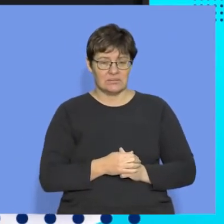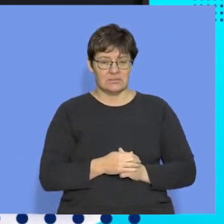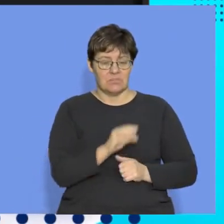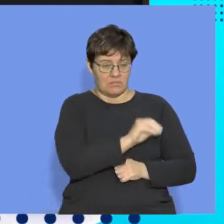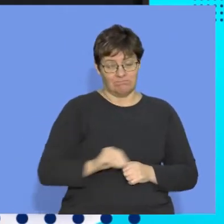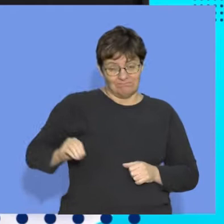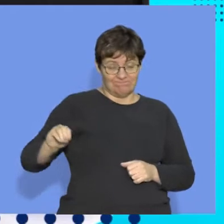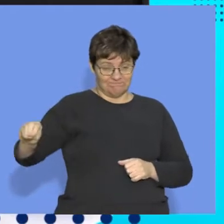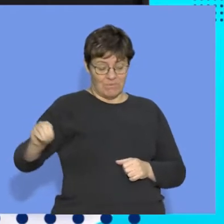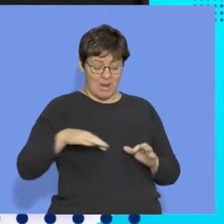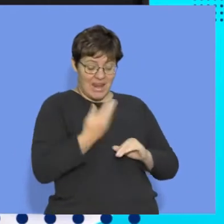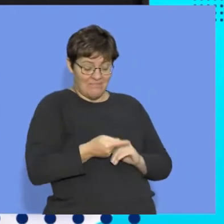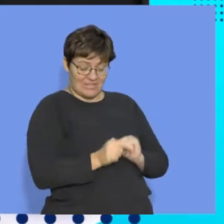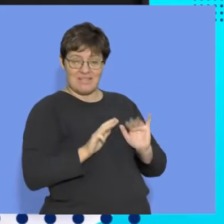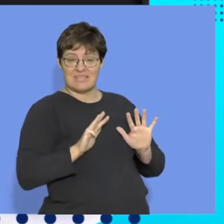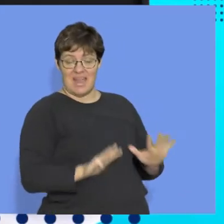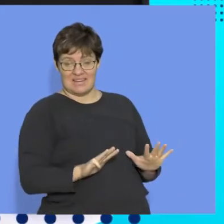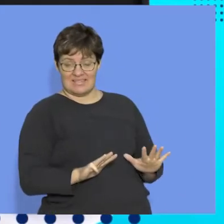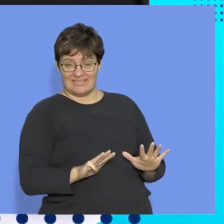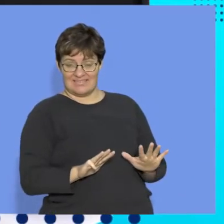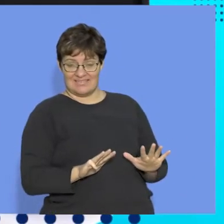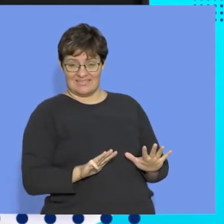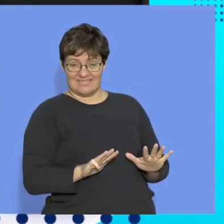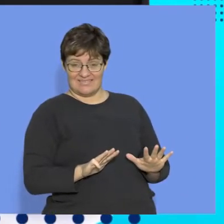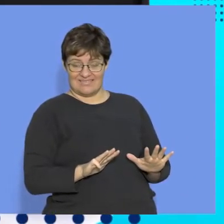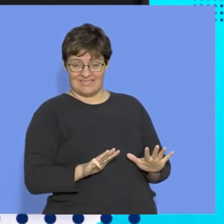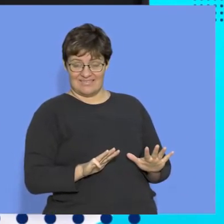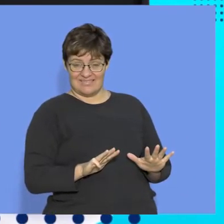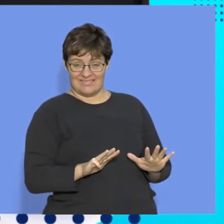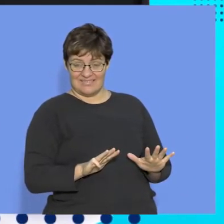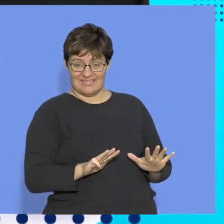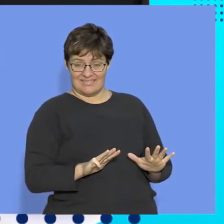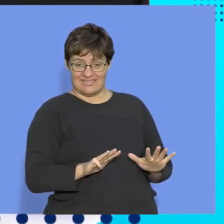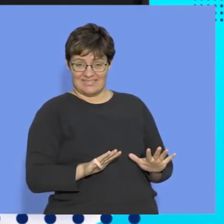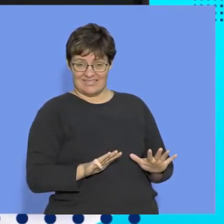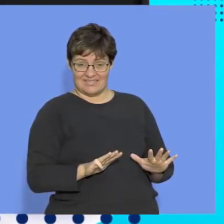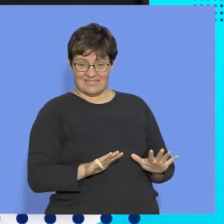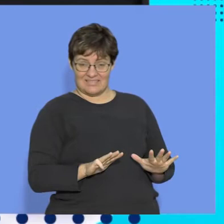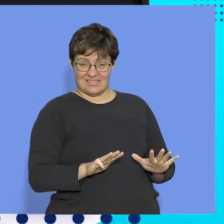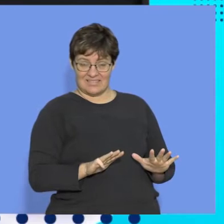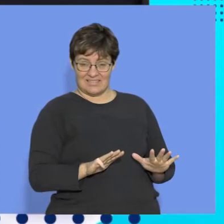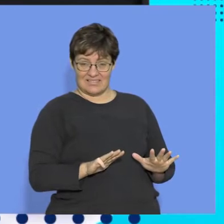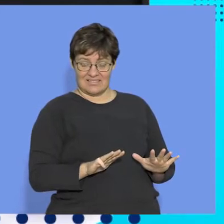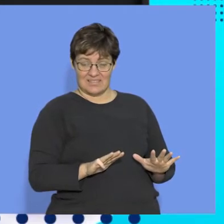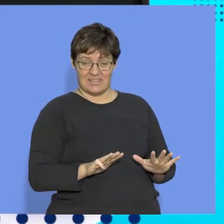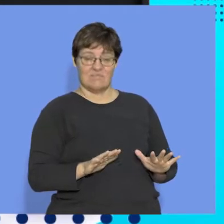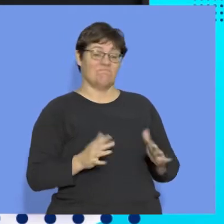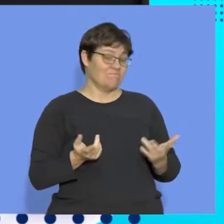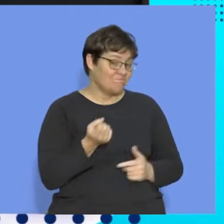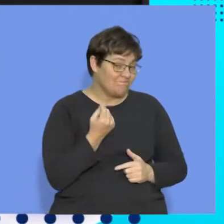and I put it away, that's a different scenario. Because now I won't have 10 balls anymore, I'll have 9 balls